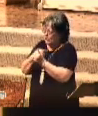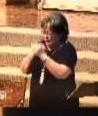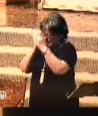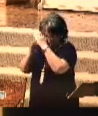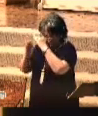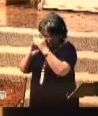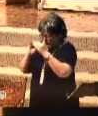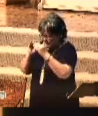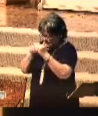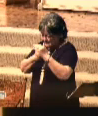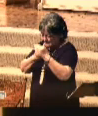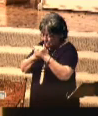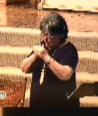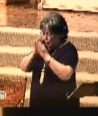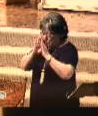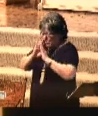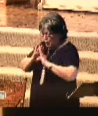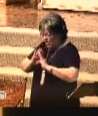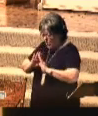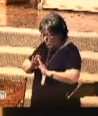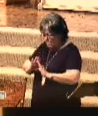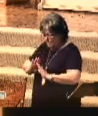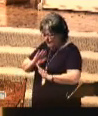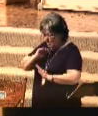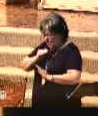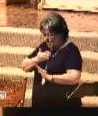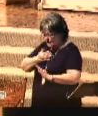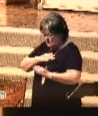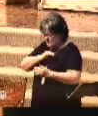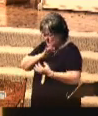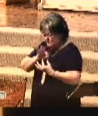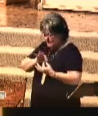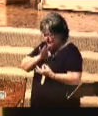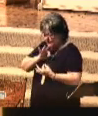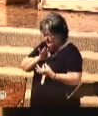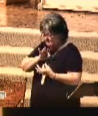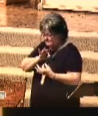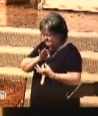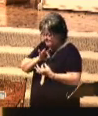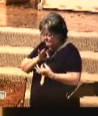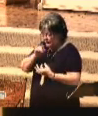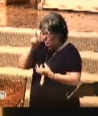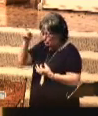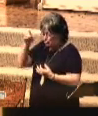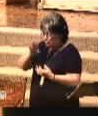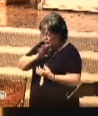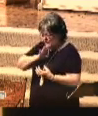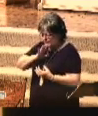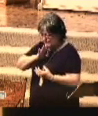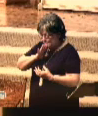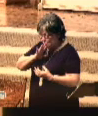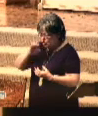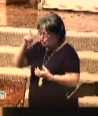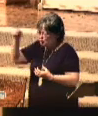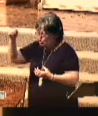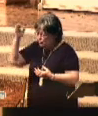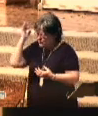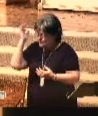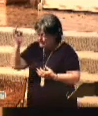ask You to calm our spirit. I ask You, Lord, that You would speak, that You would be the